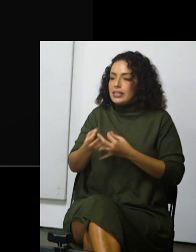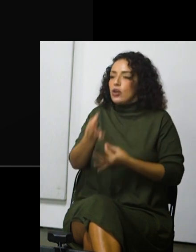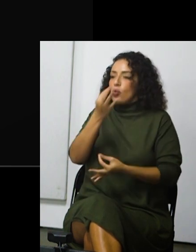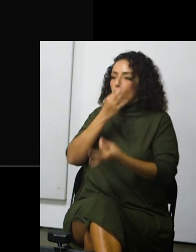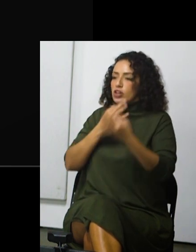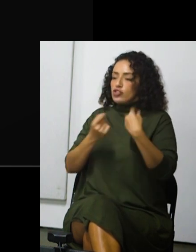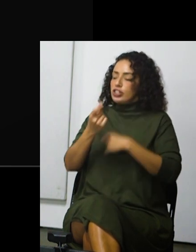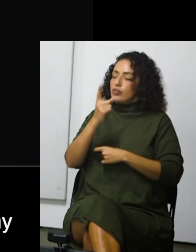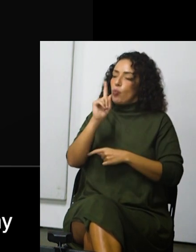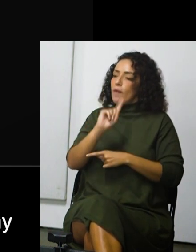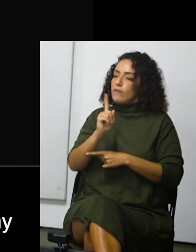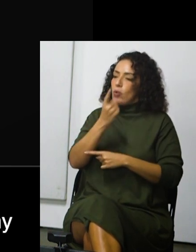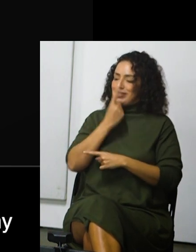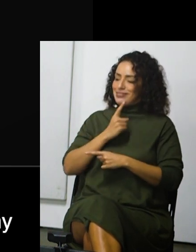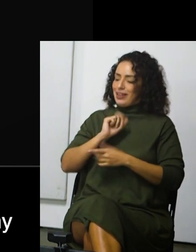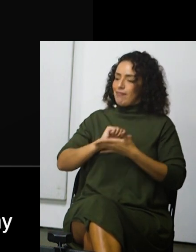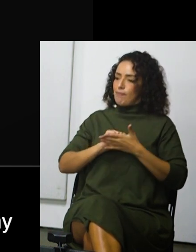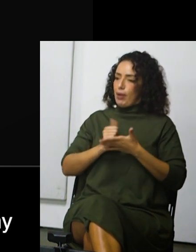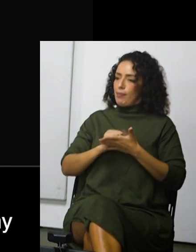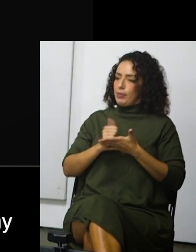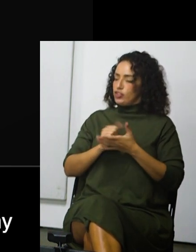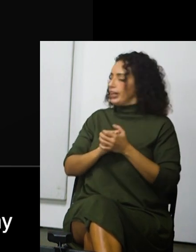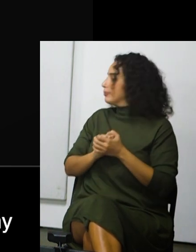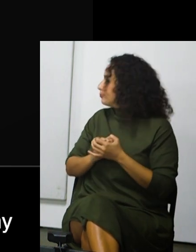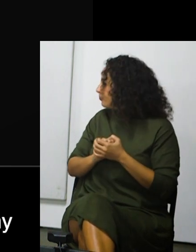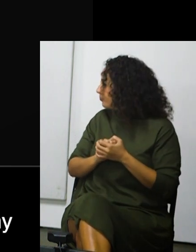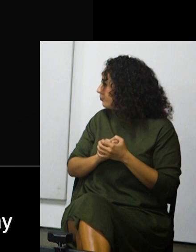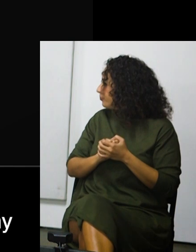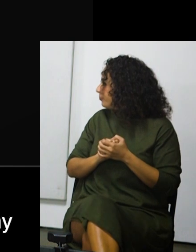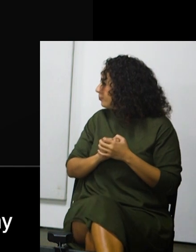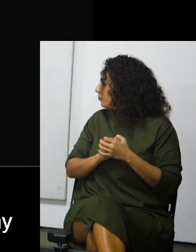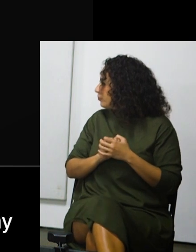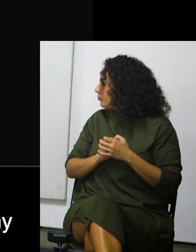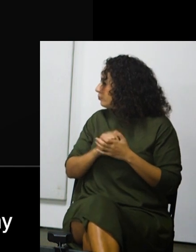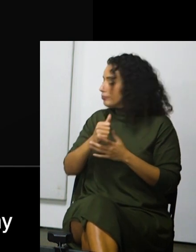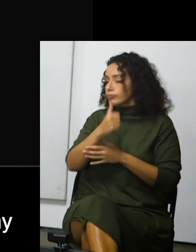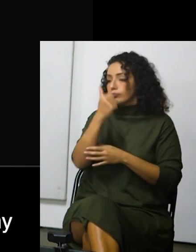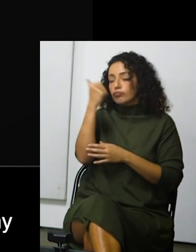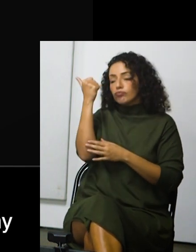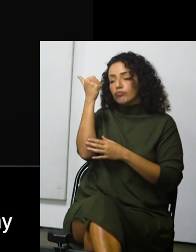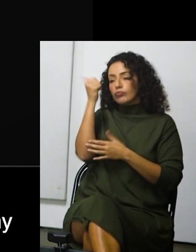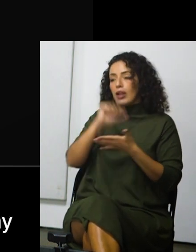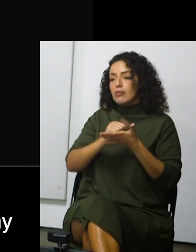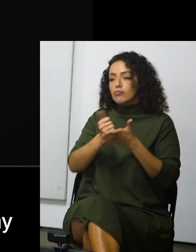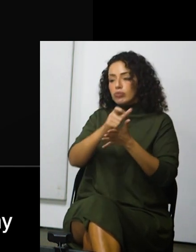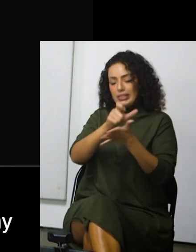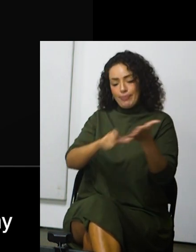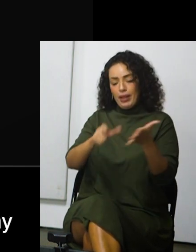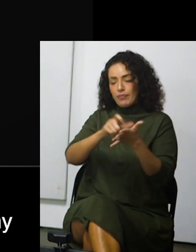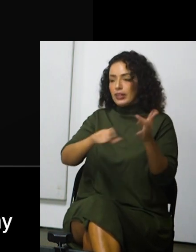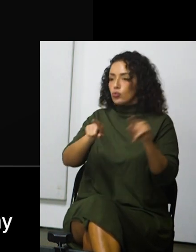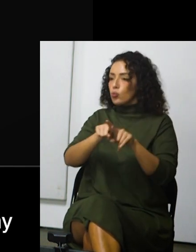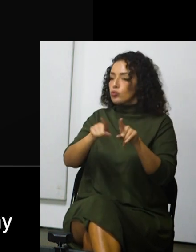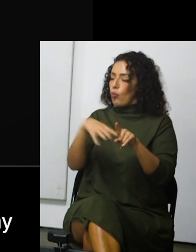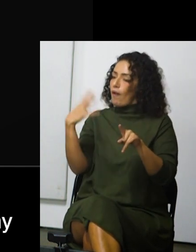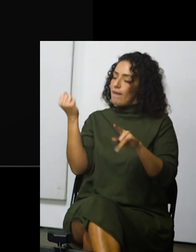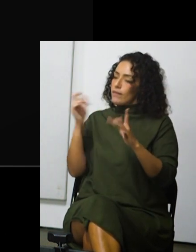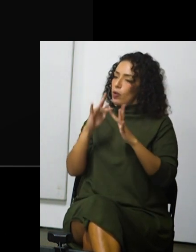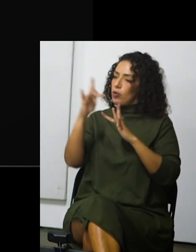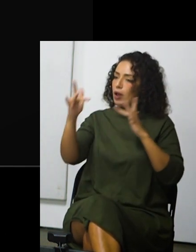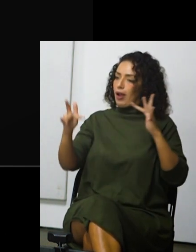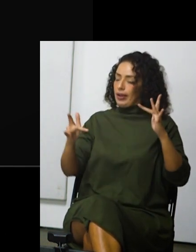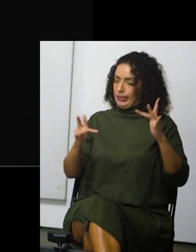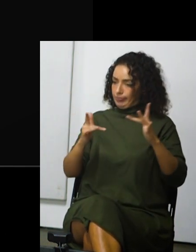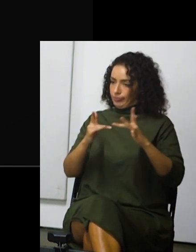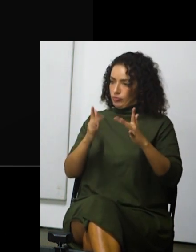Self-Publishing. So Access Questions for Self-Publishing is a print pamphlet and online resource created to enable my